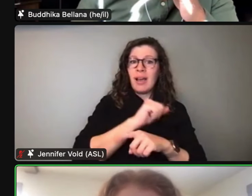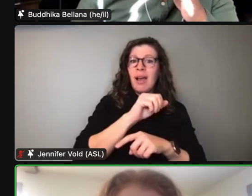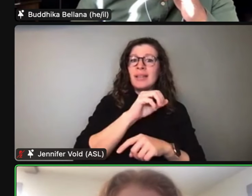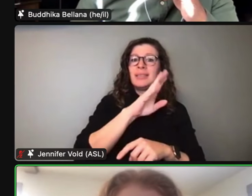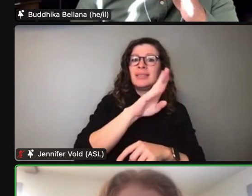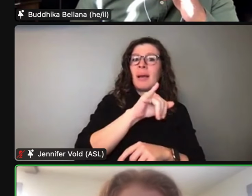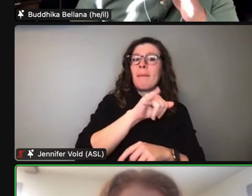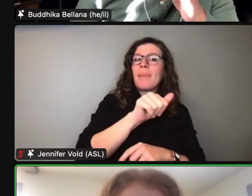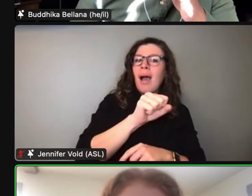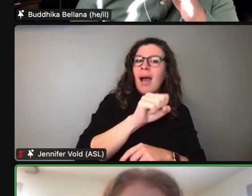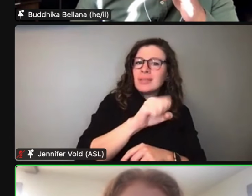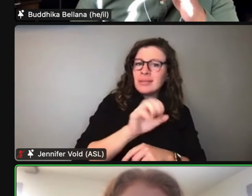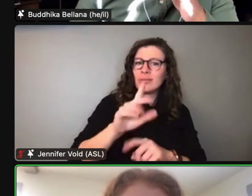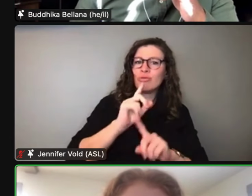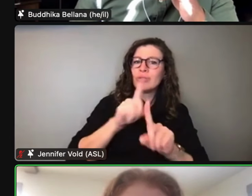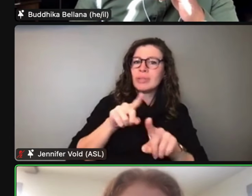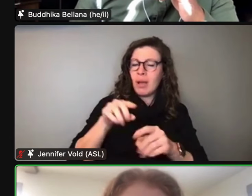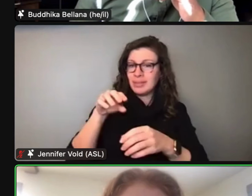addition to reading the story?